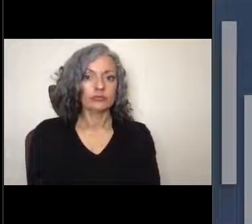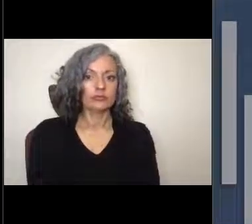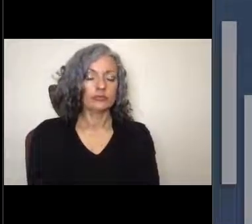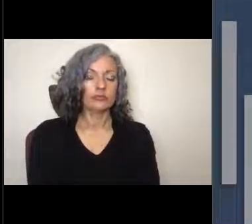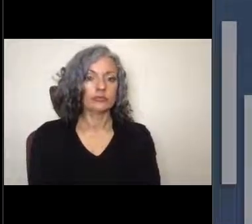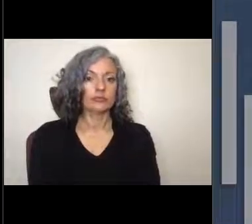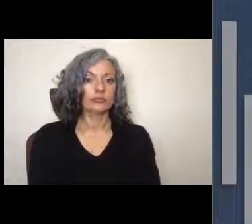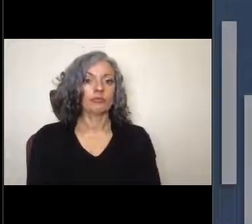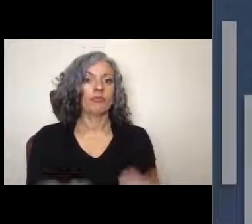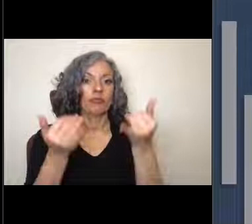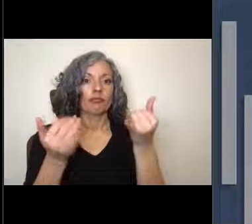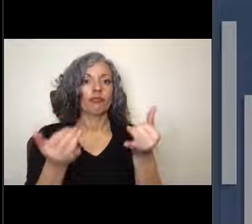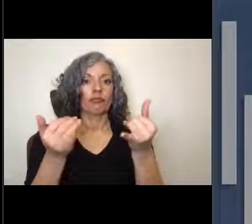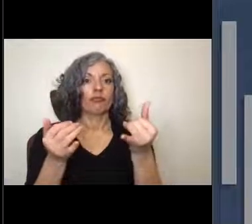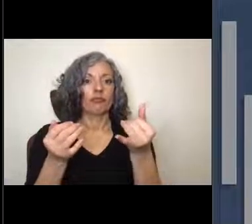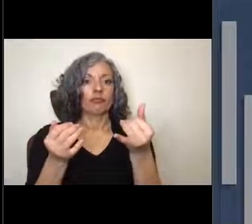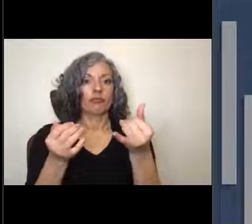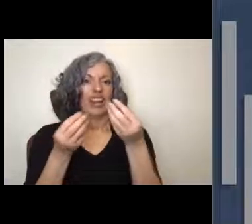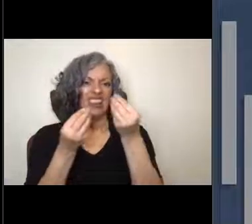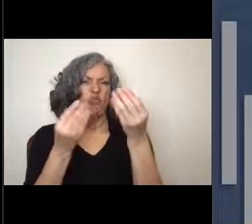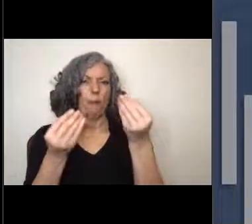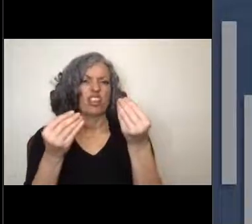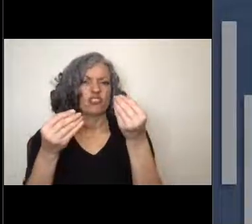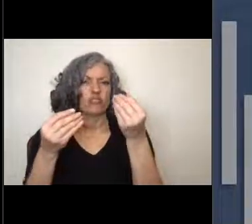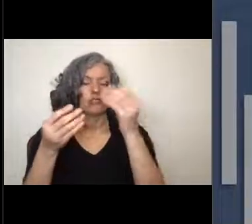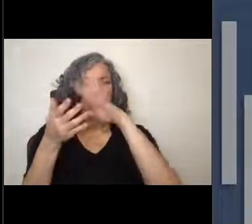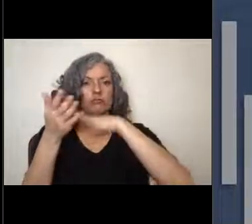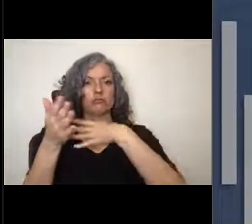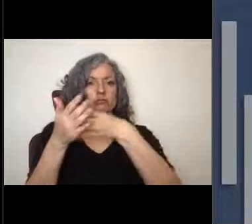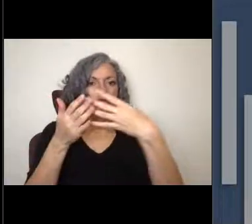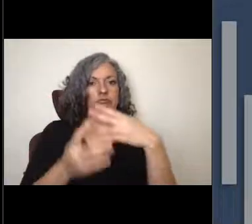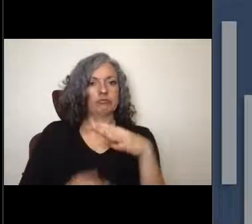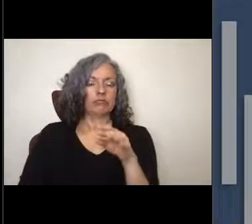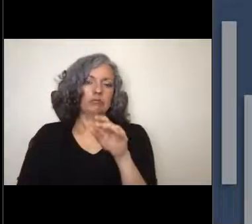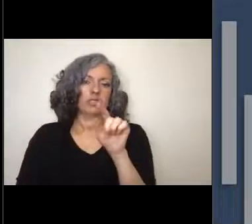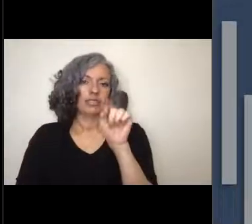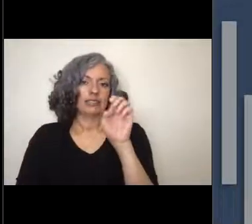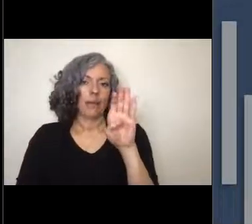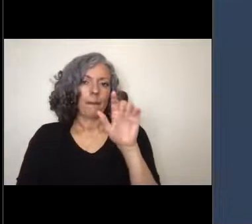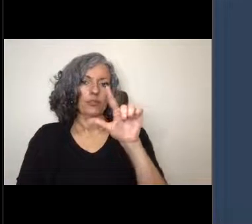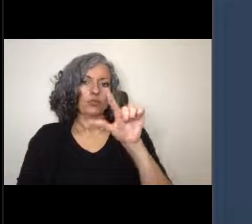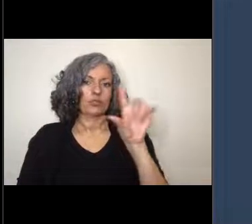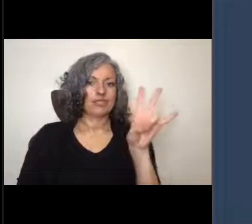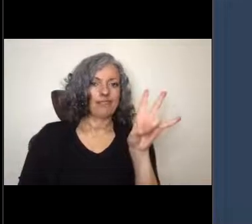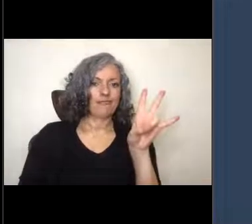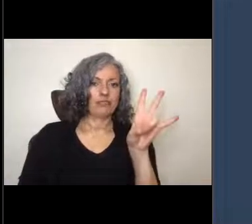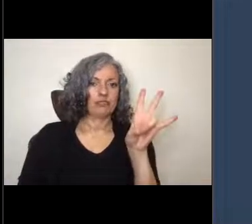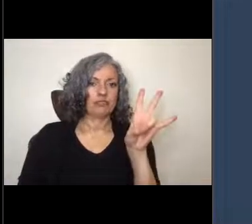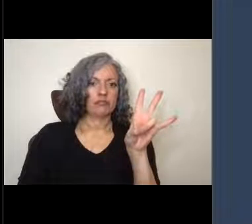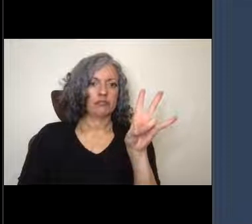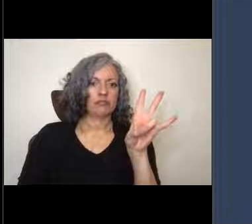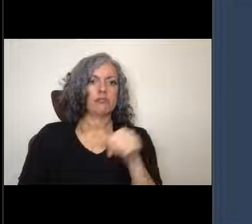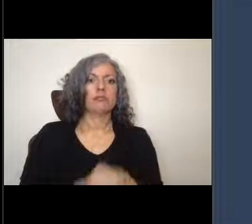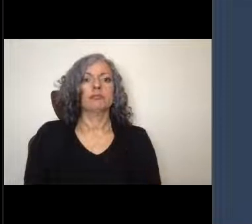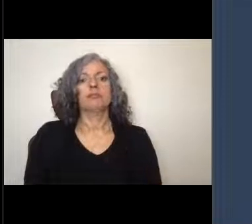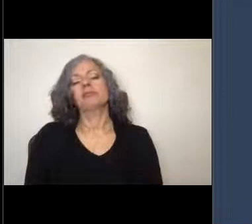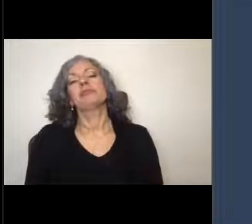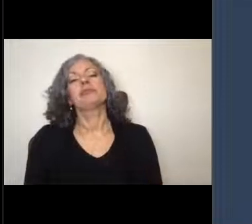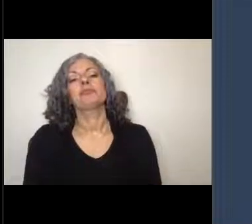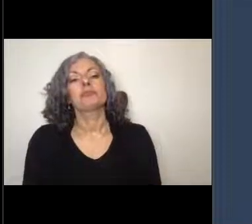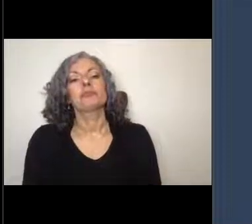Now we will move to our information calendar, tab 27 and continued with Kurtesh.